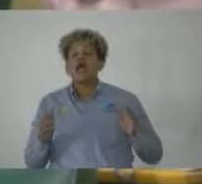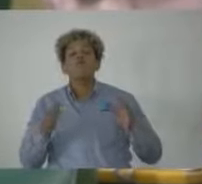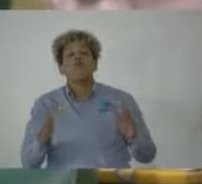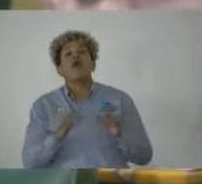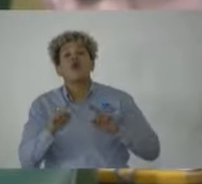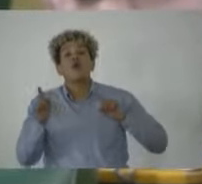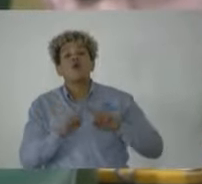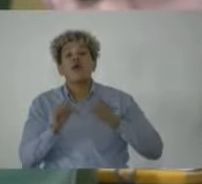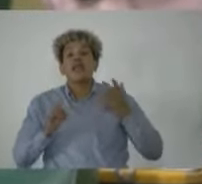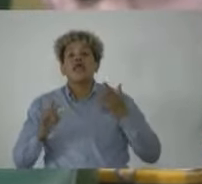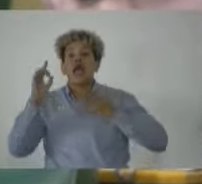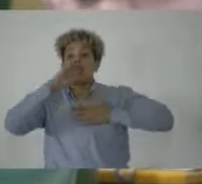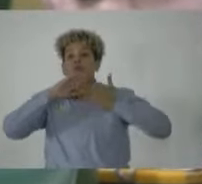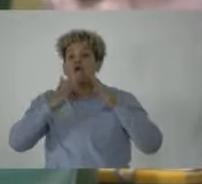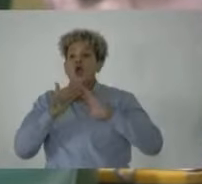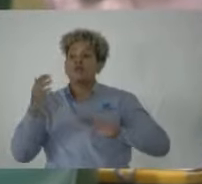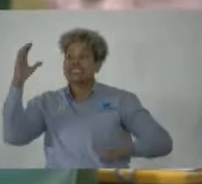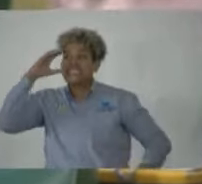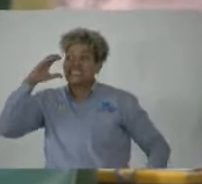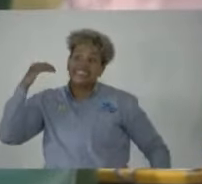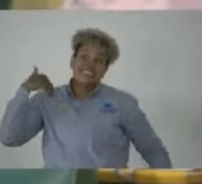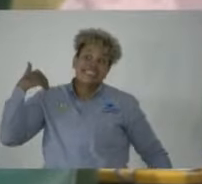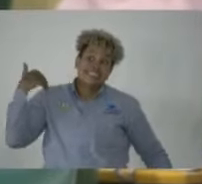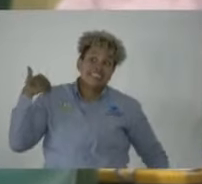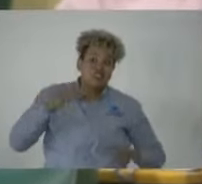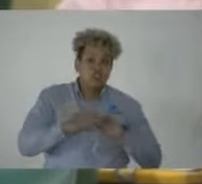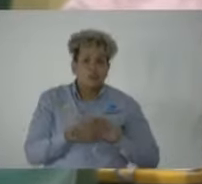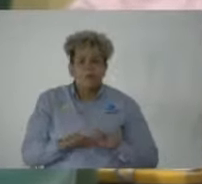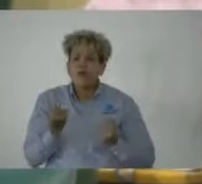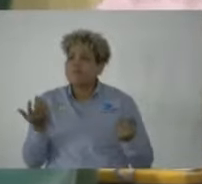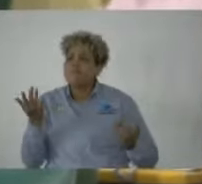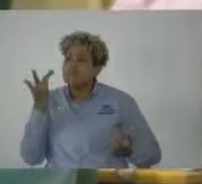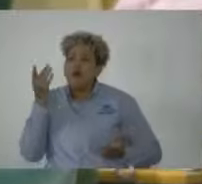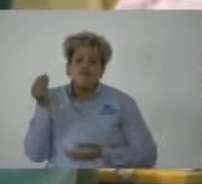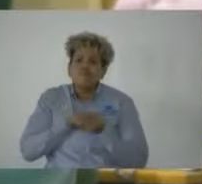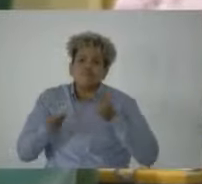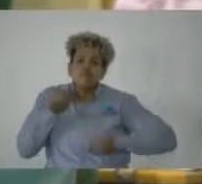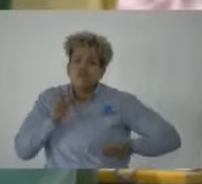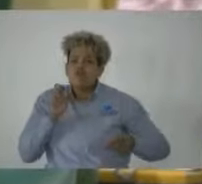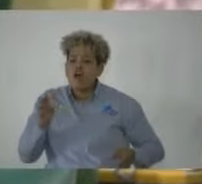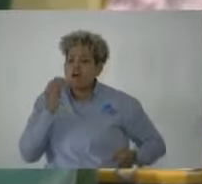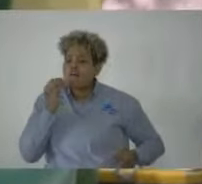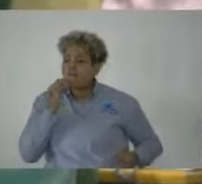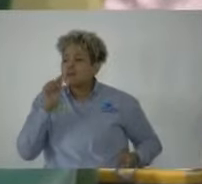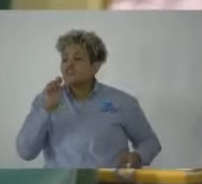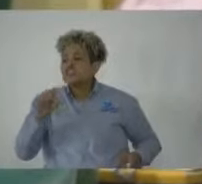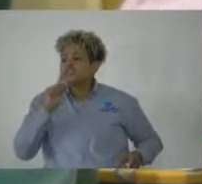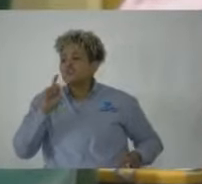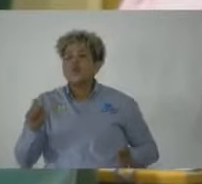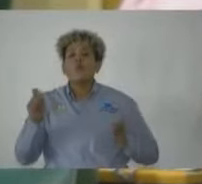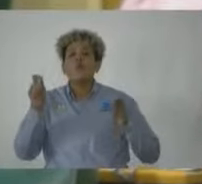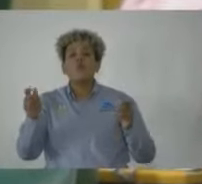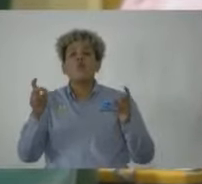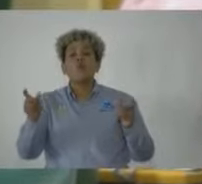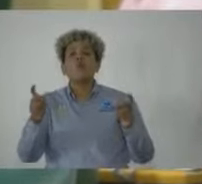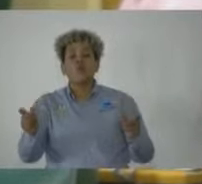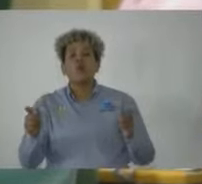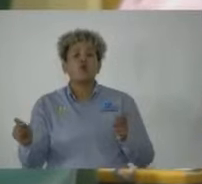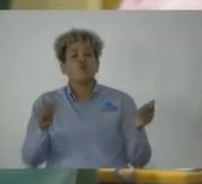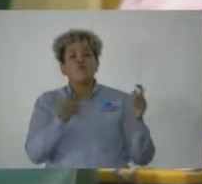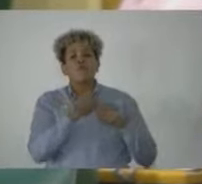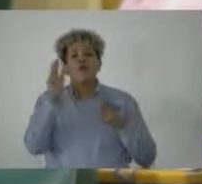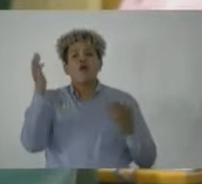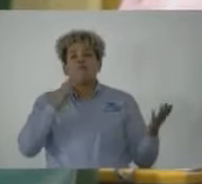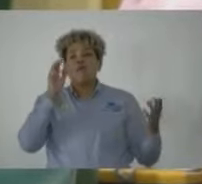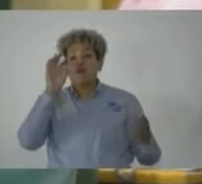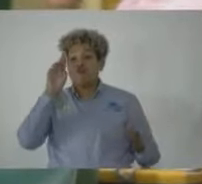when CARICOM pointed out the breach in 2014, GCT was promptly removed from imported raw